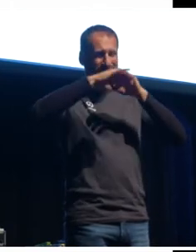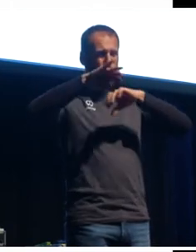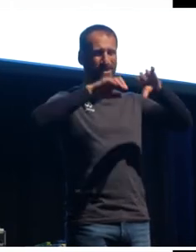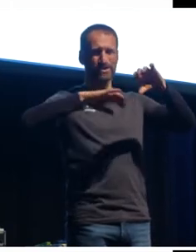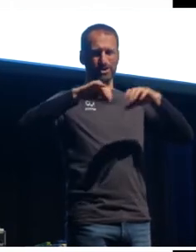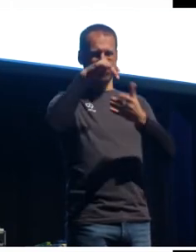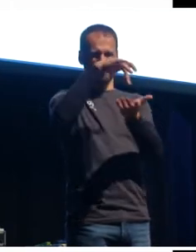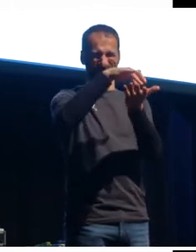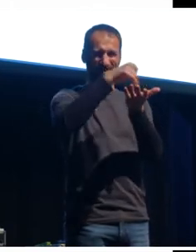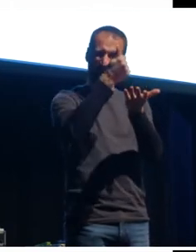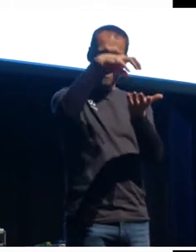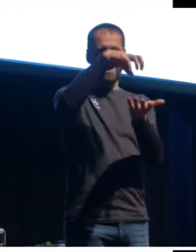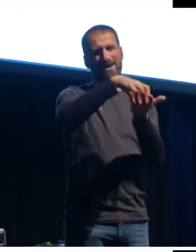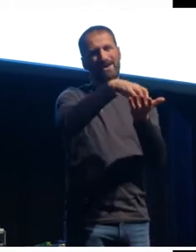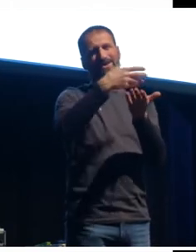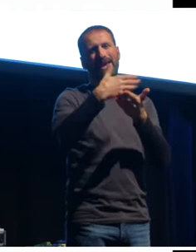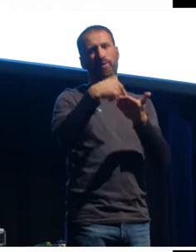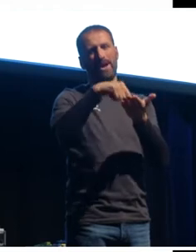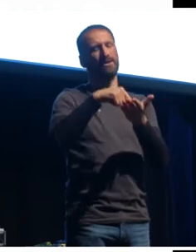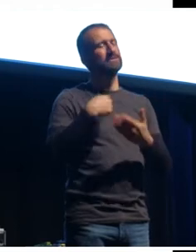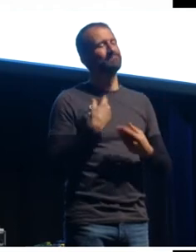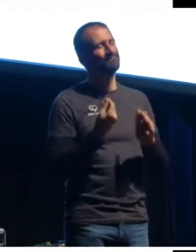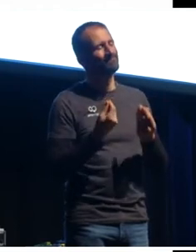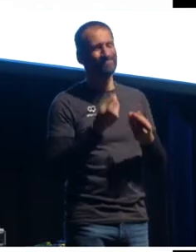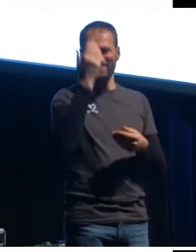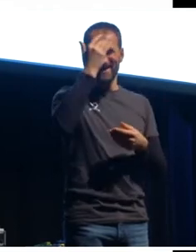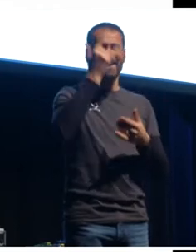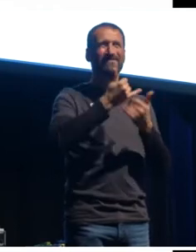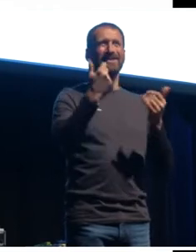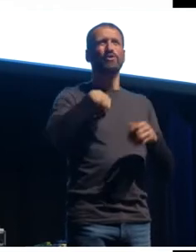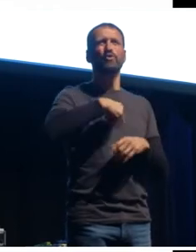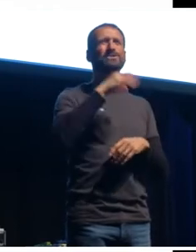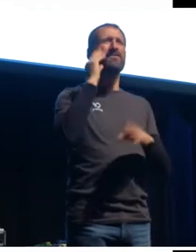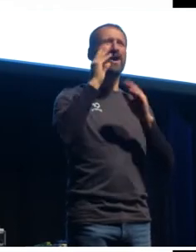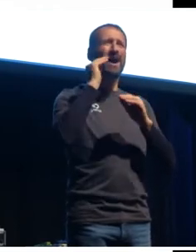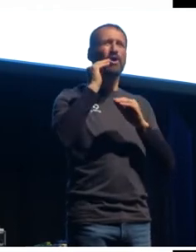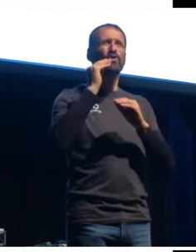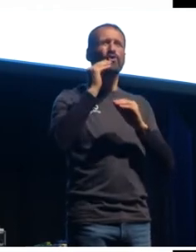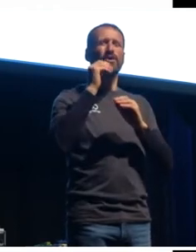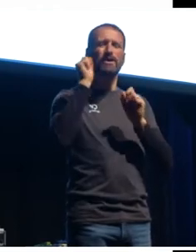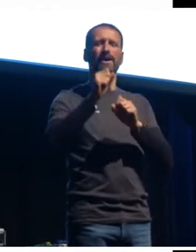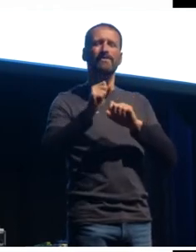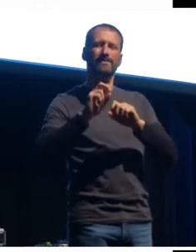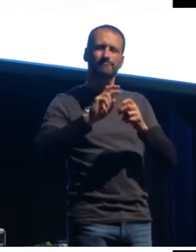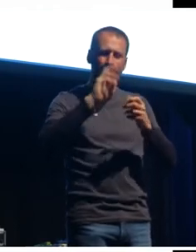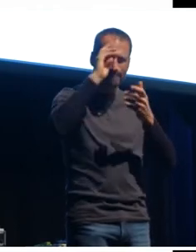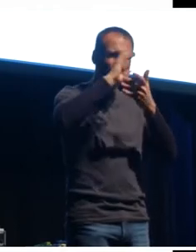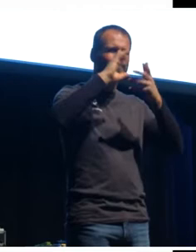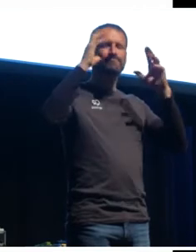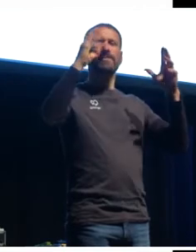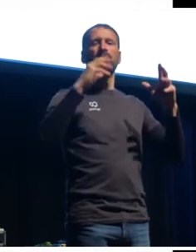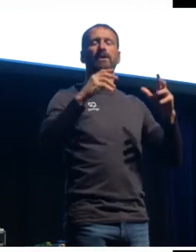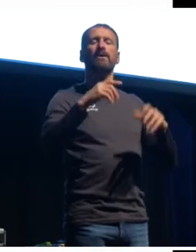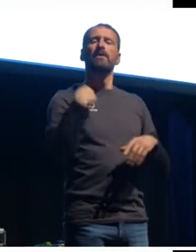to extract some of those common patterns that we learned, some of the lessons that we learned, and create our own library. And we decided to call it Buffalo.